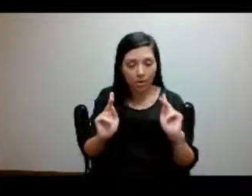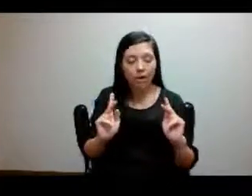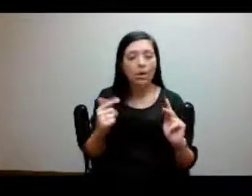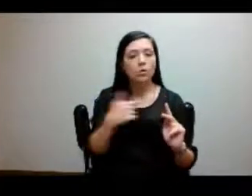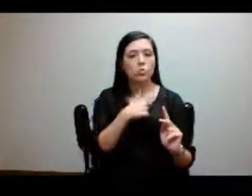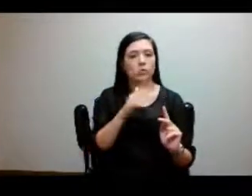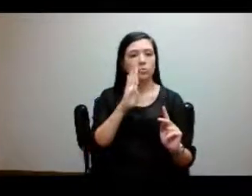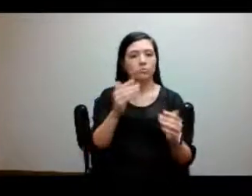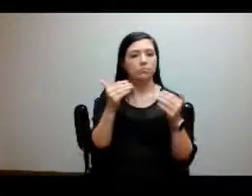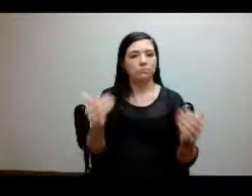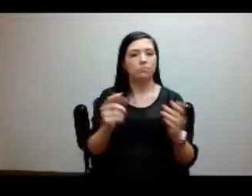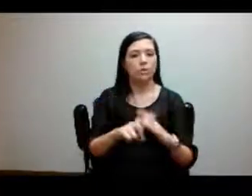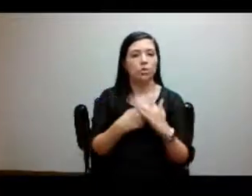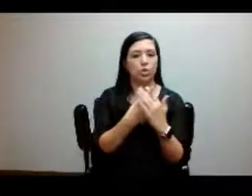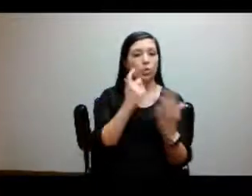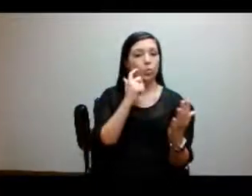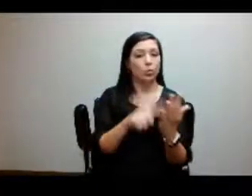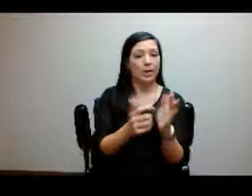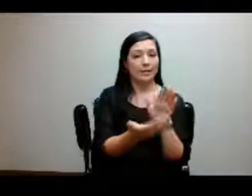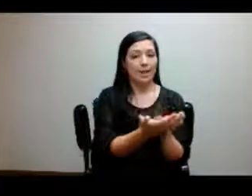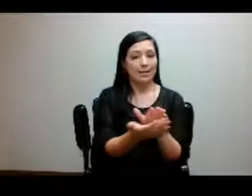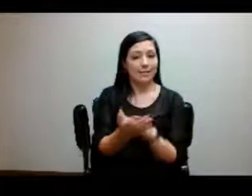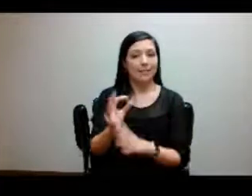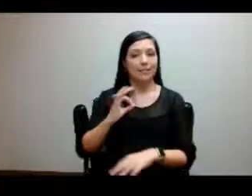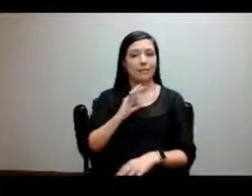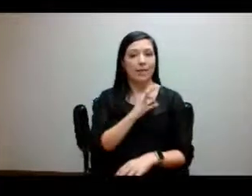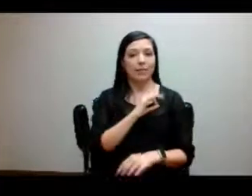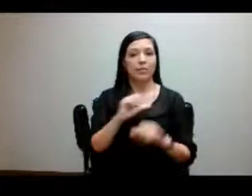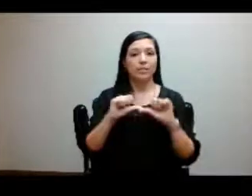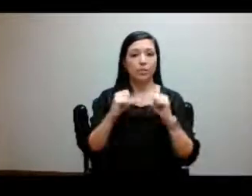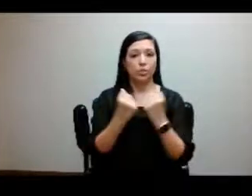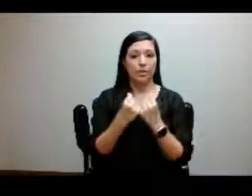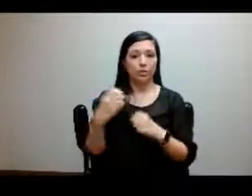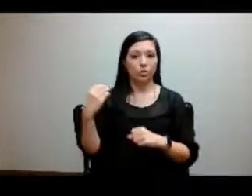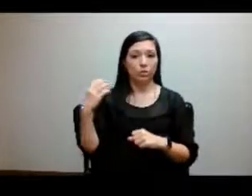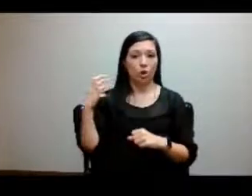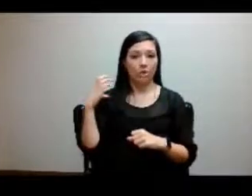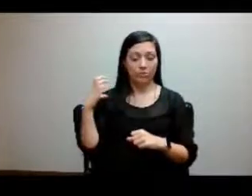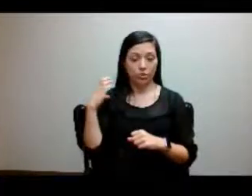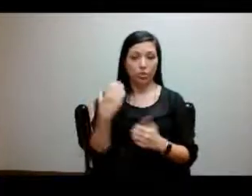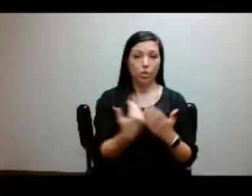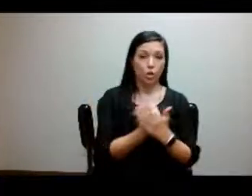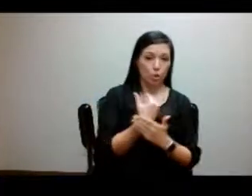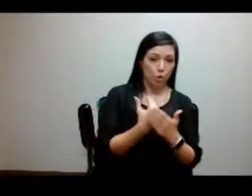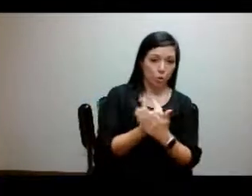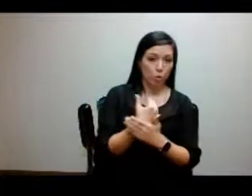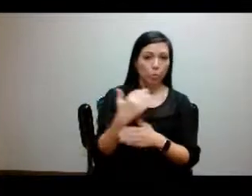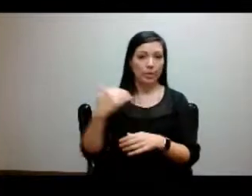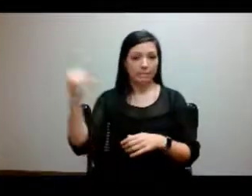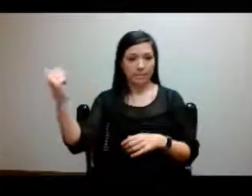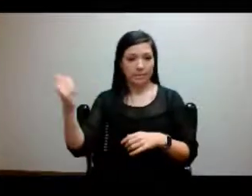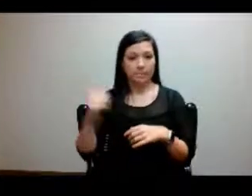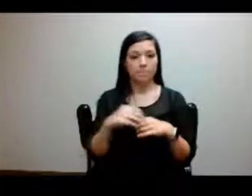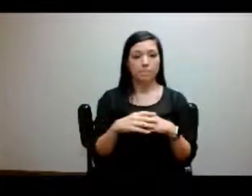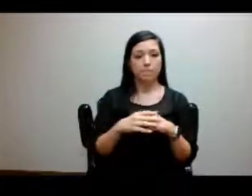start by recognizing our Faculty Association officers, incoming and outcoming.